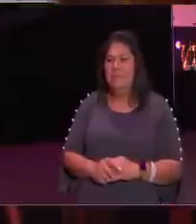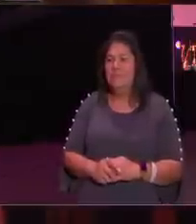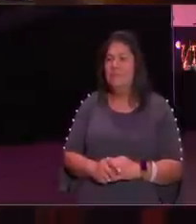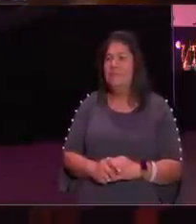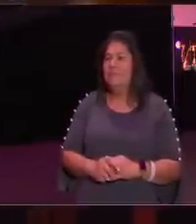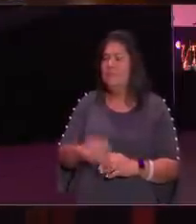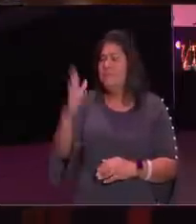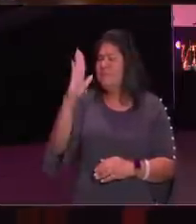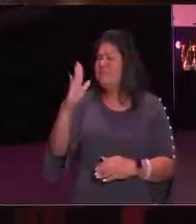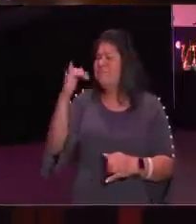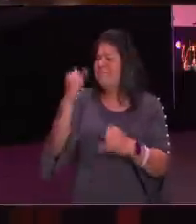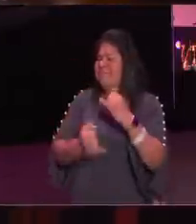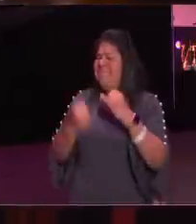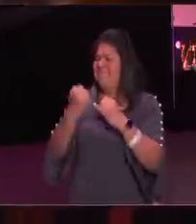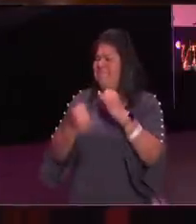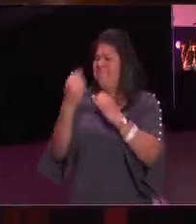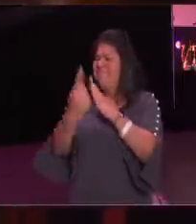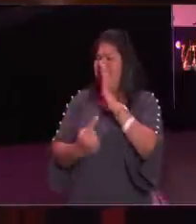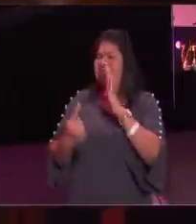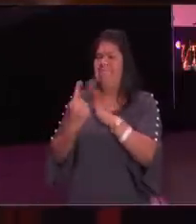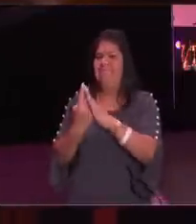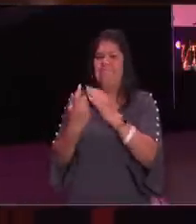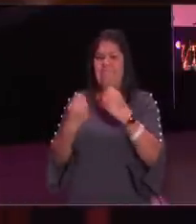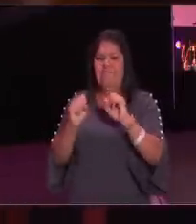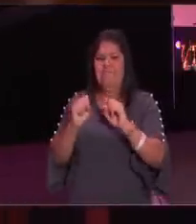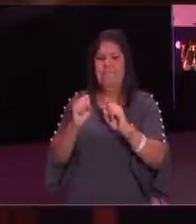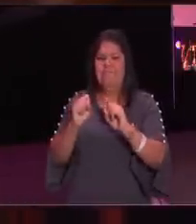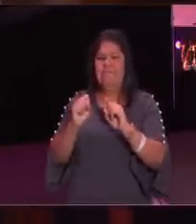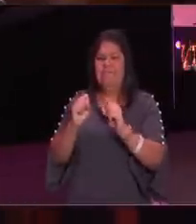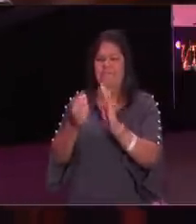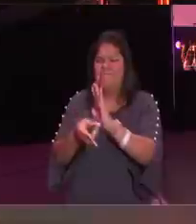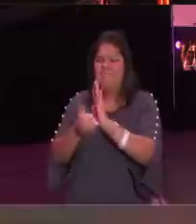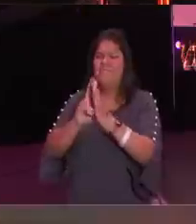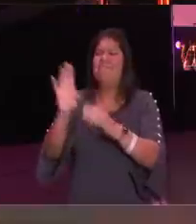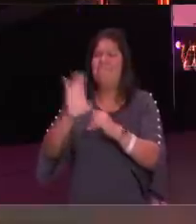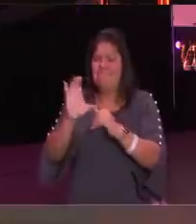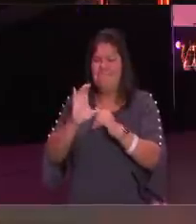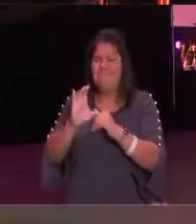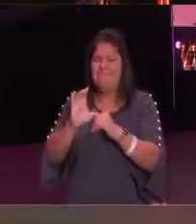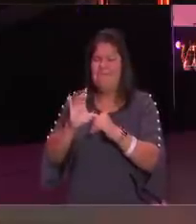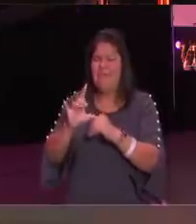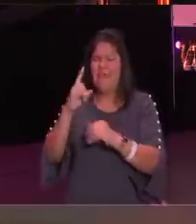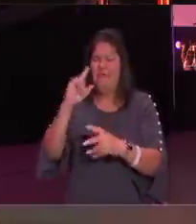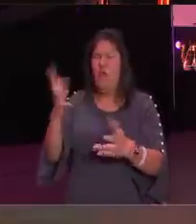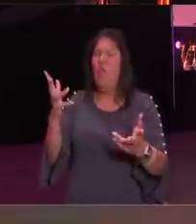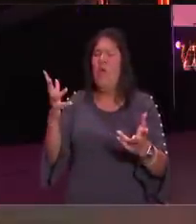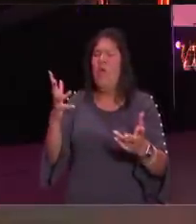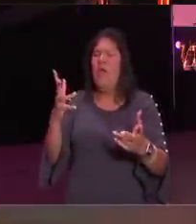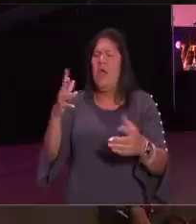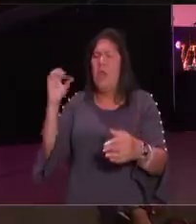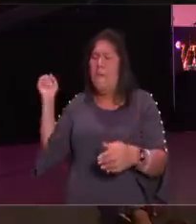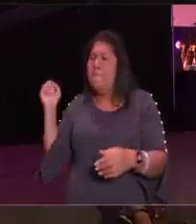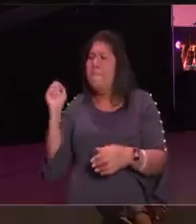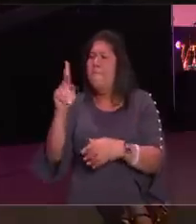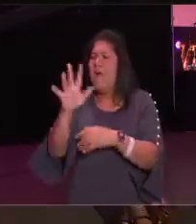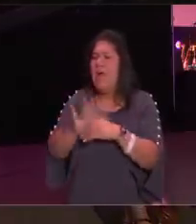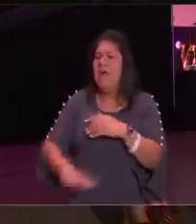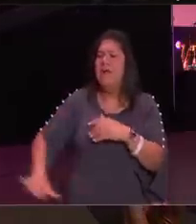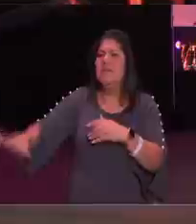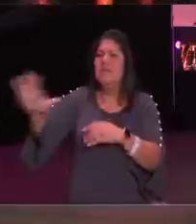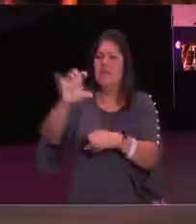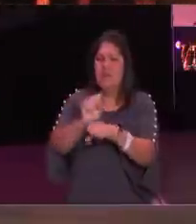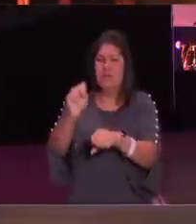God in this last hour is trying to reset his church and cause us to return to the